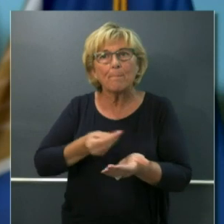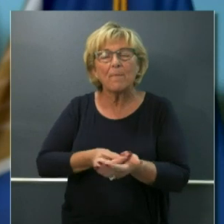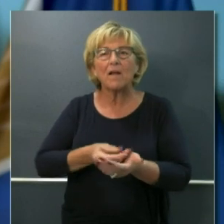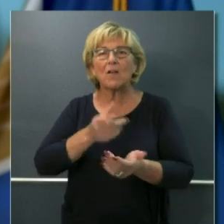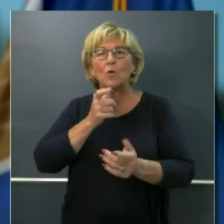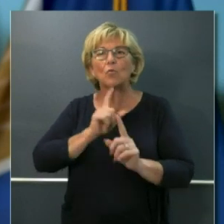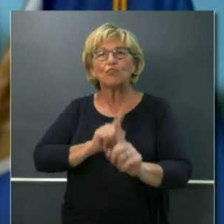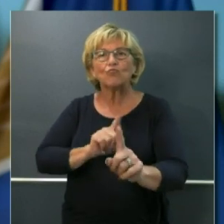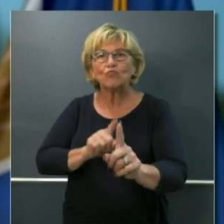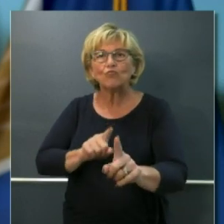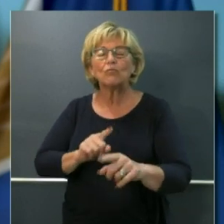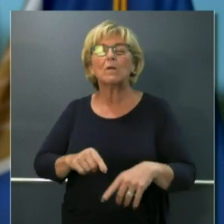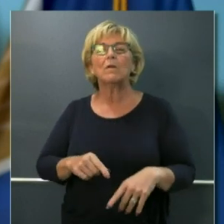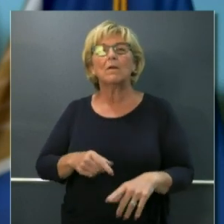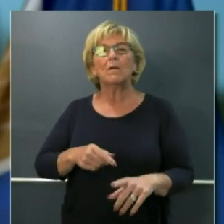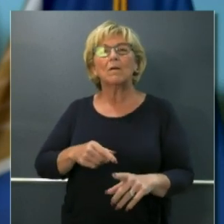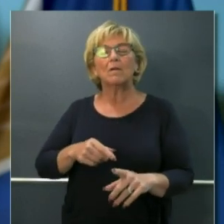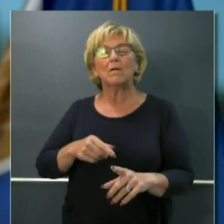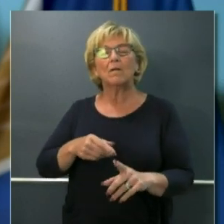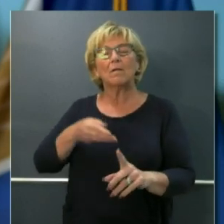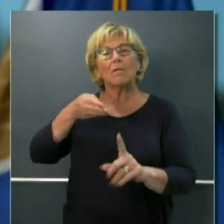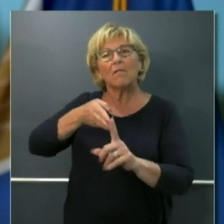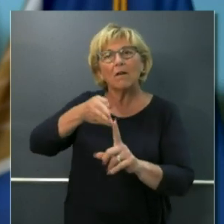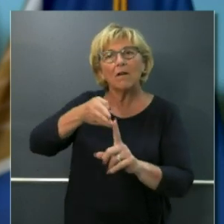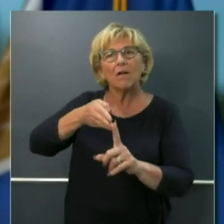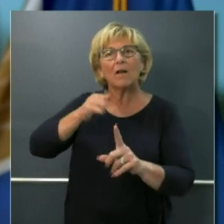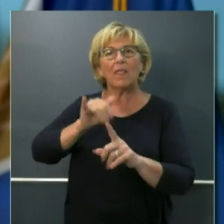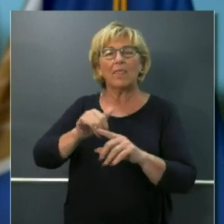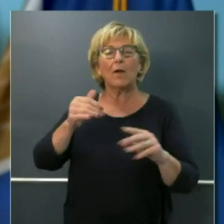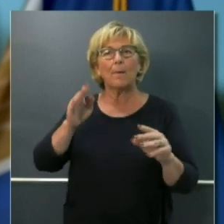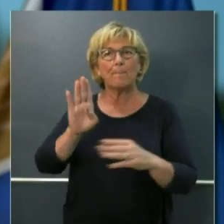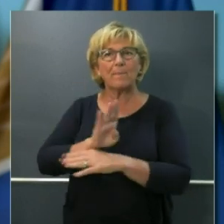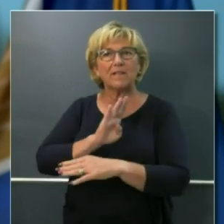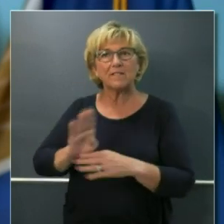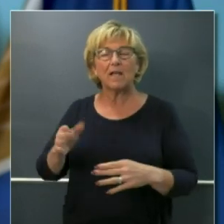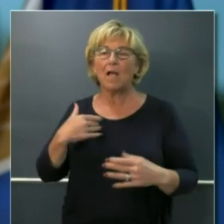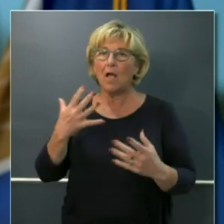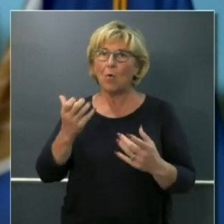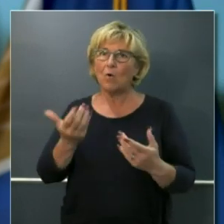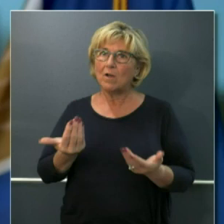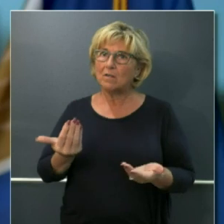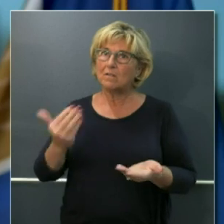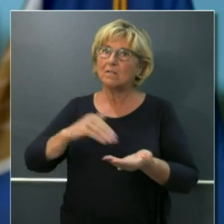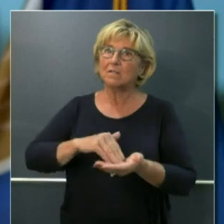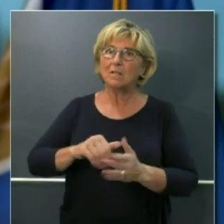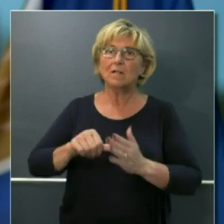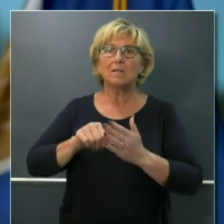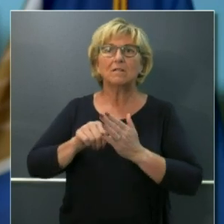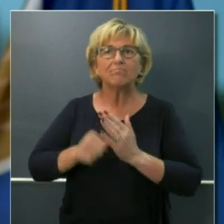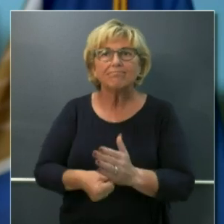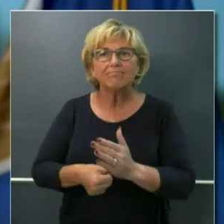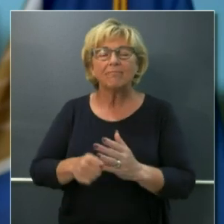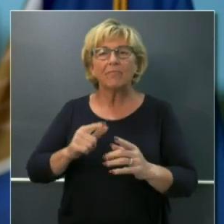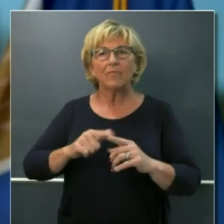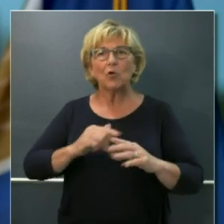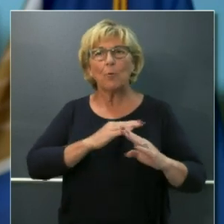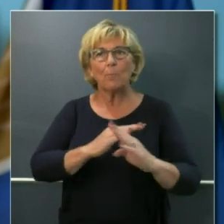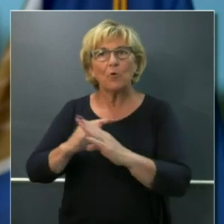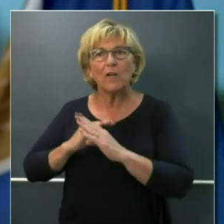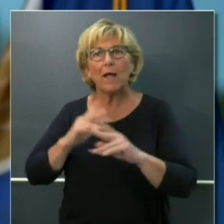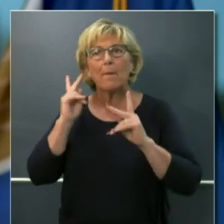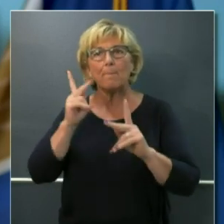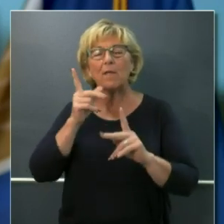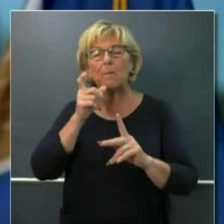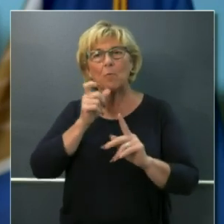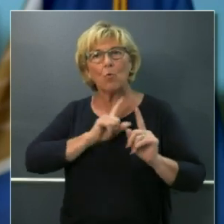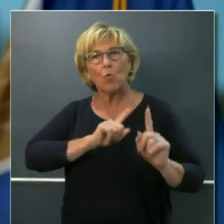growth and job creation. And so I deeply want to emphasize the importance of protecting customers and,